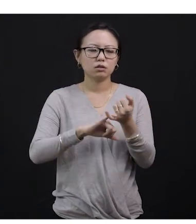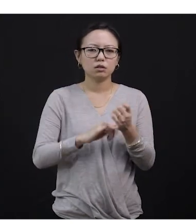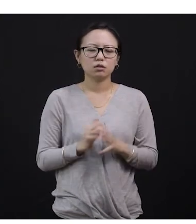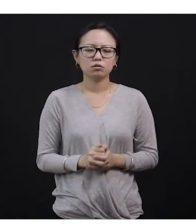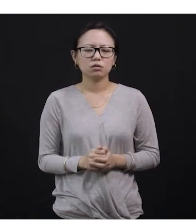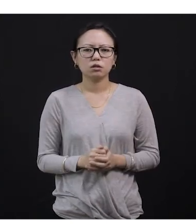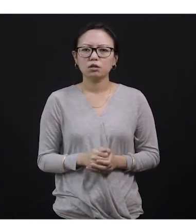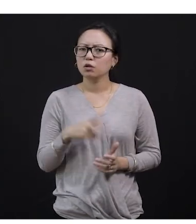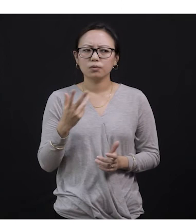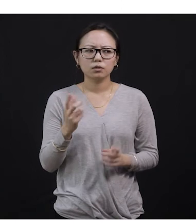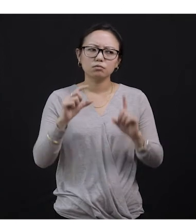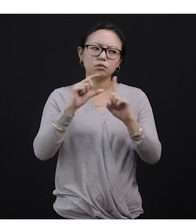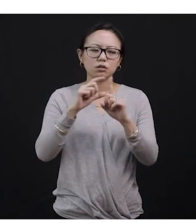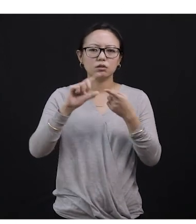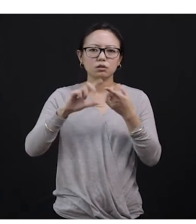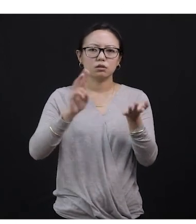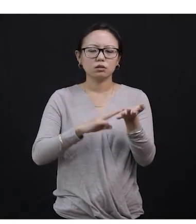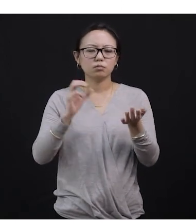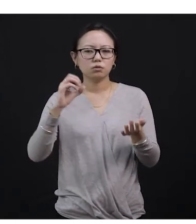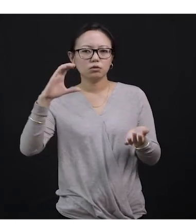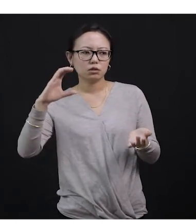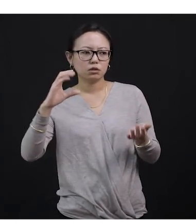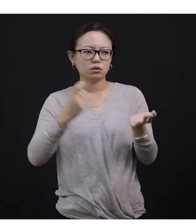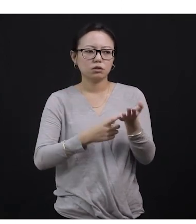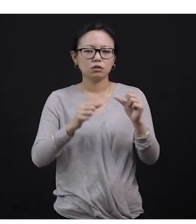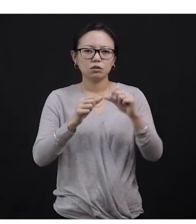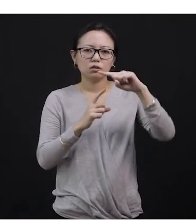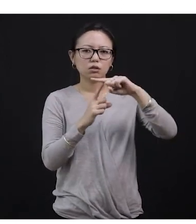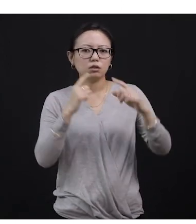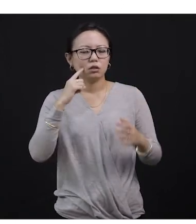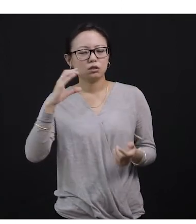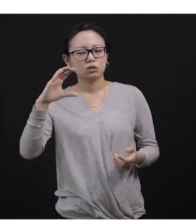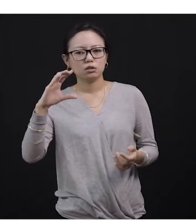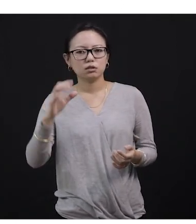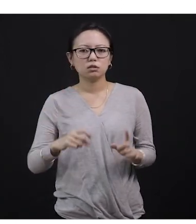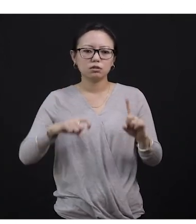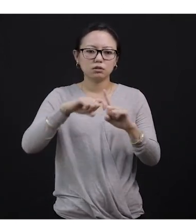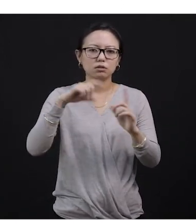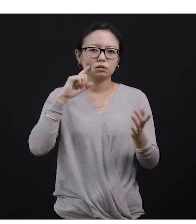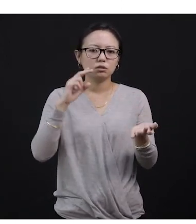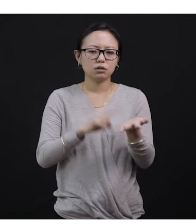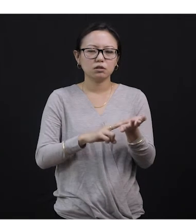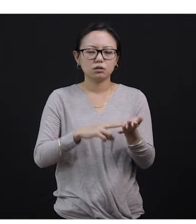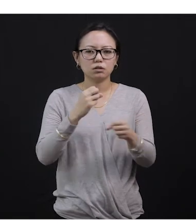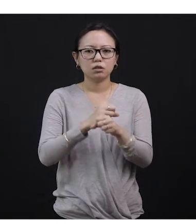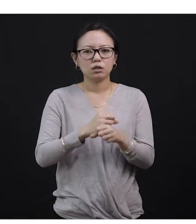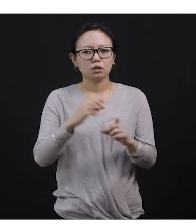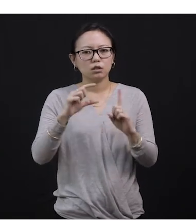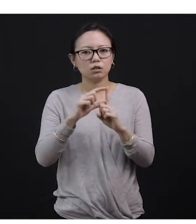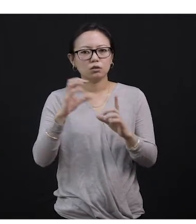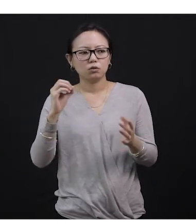kingdom. And about the republics, we come to know through some records, especially the Pali